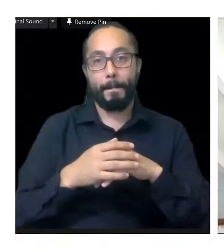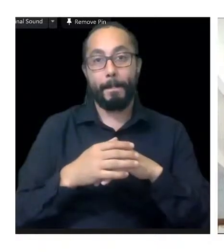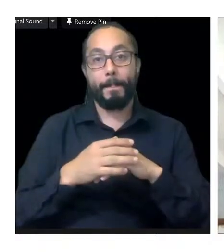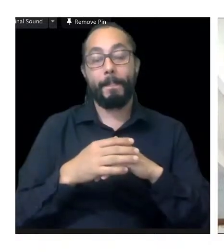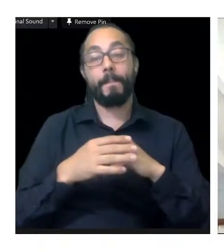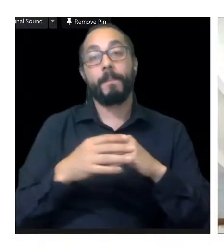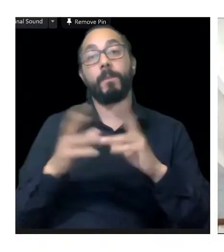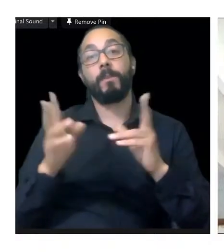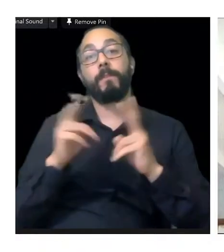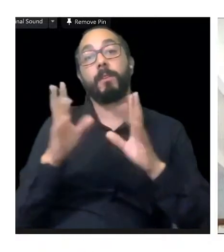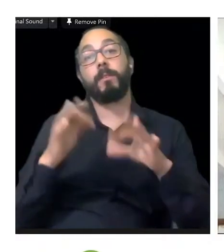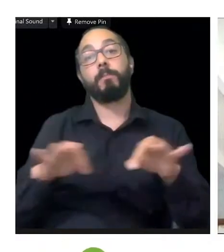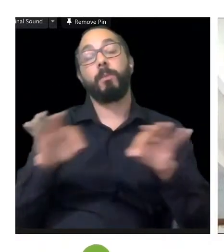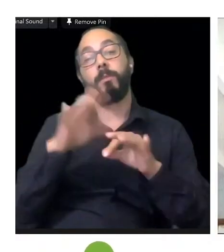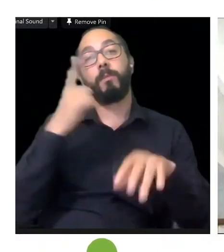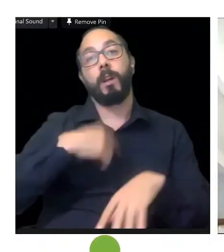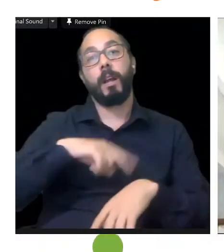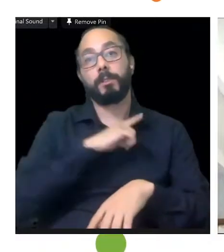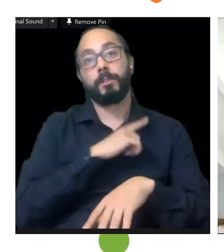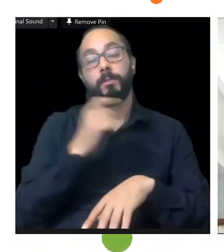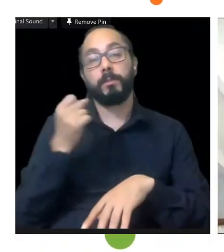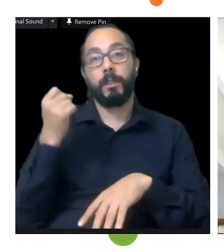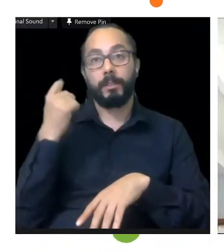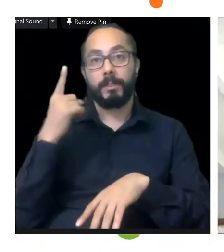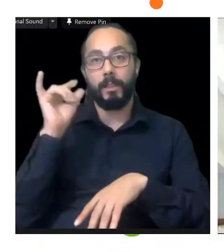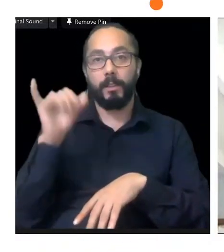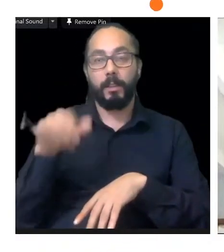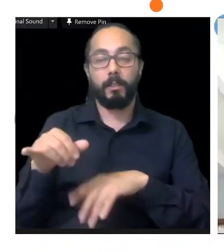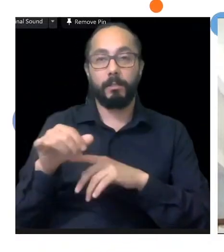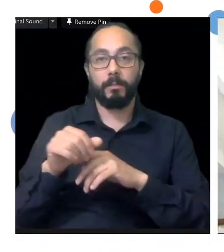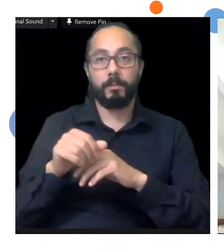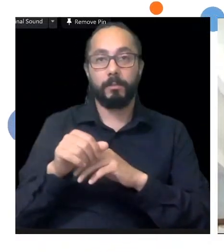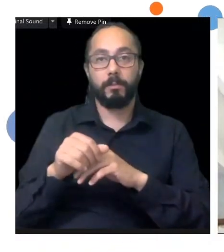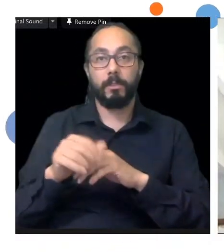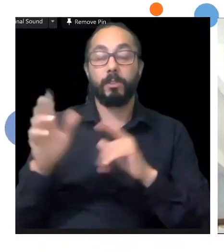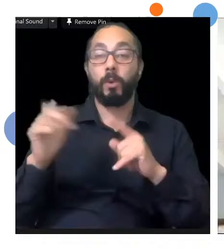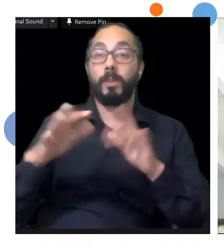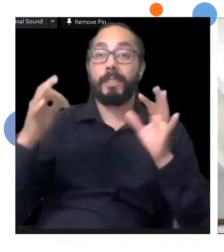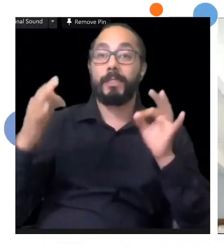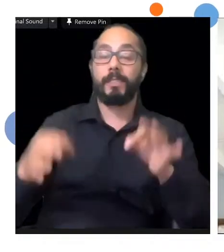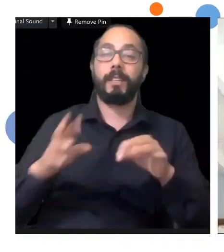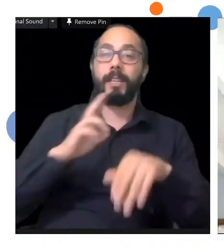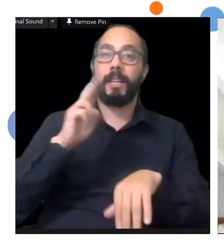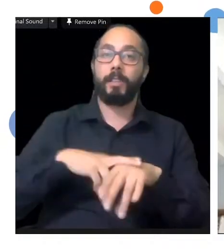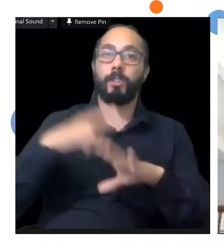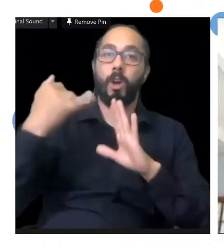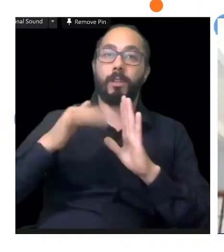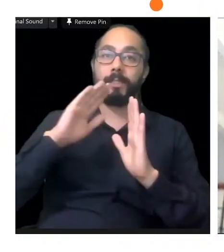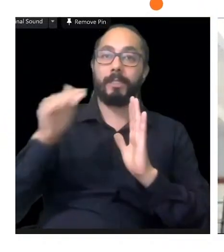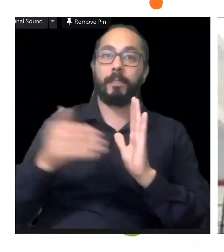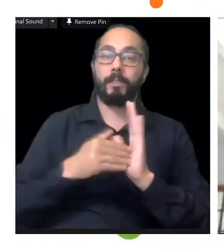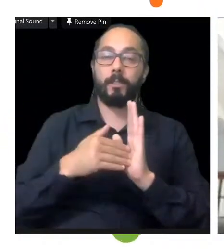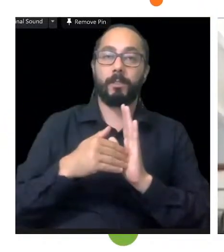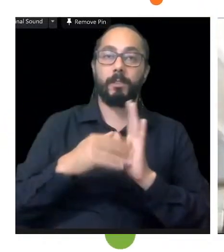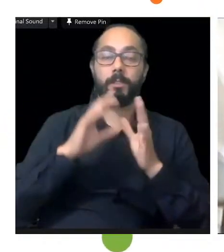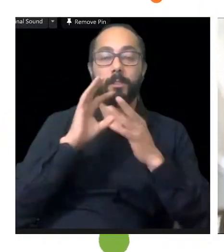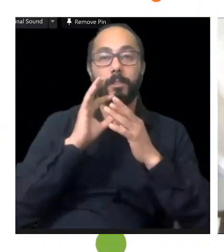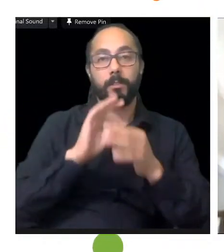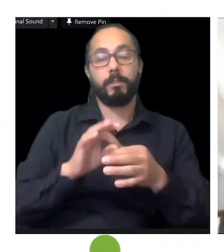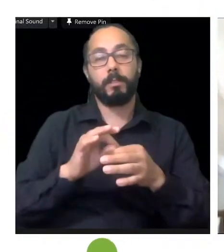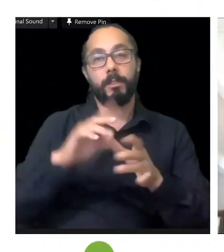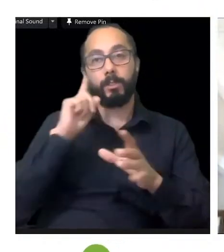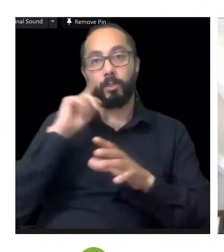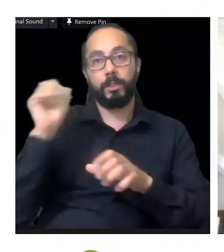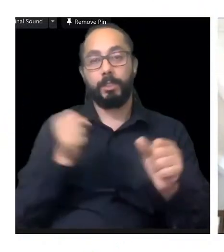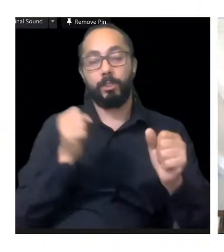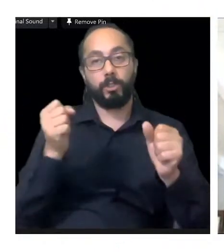to understand that. And so the decisions that the National Arts Centre has taken in terms of its strategic direction